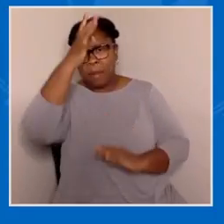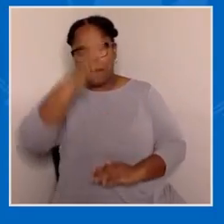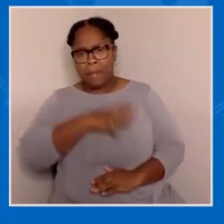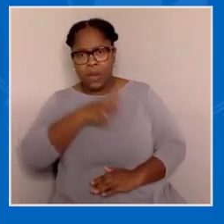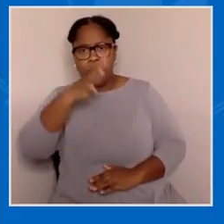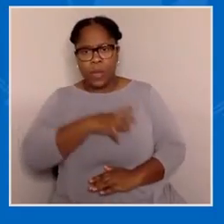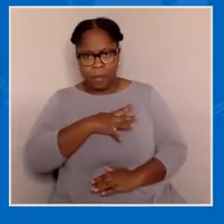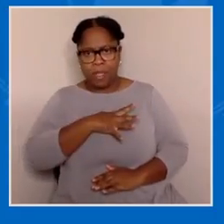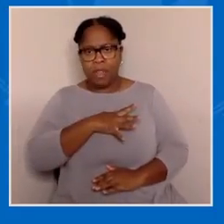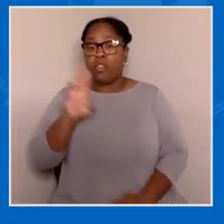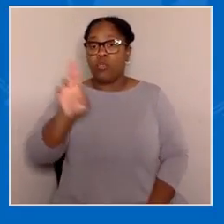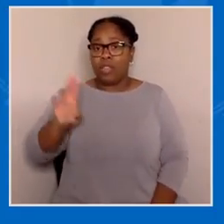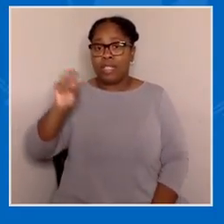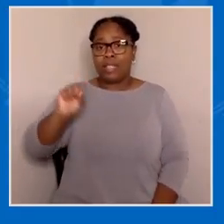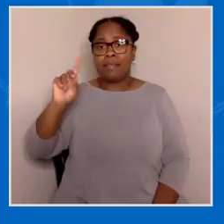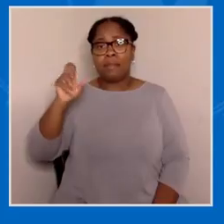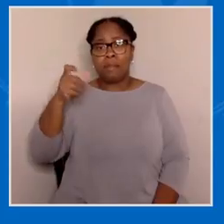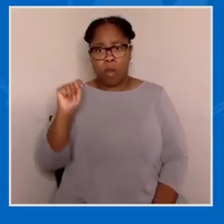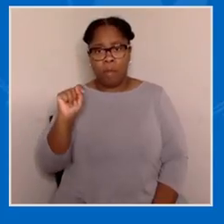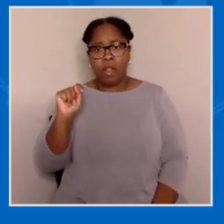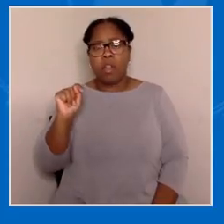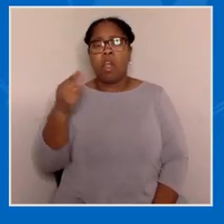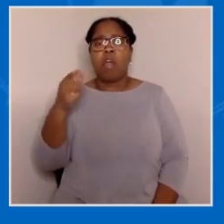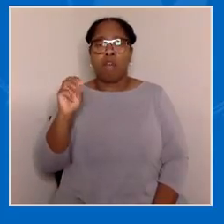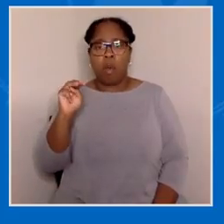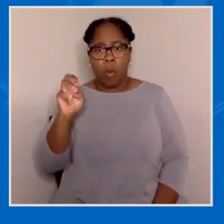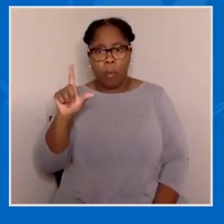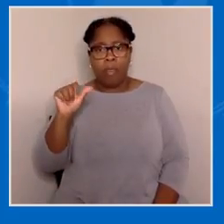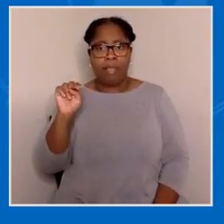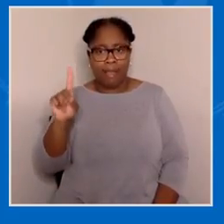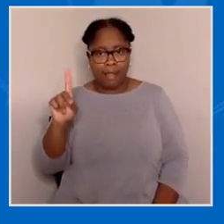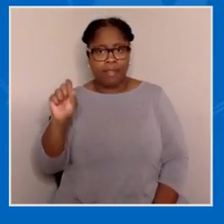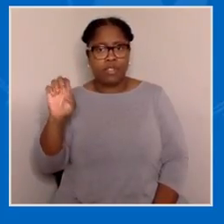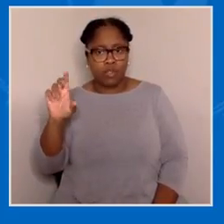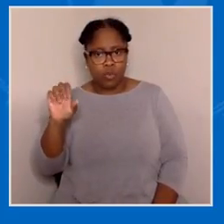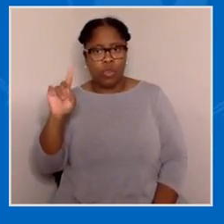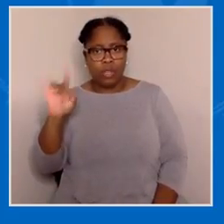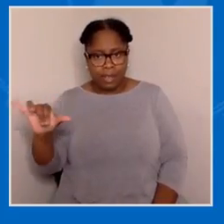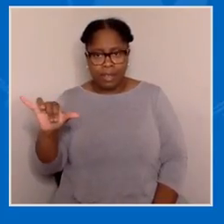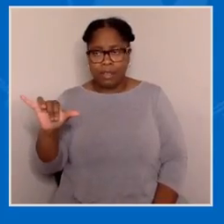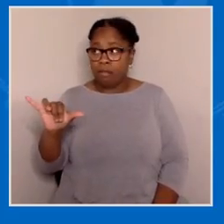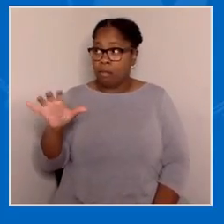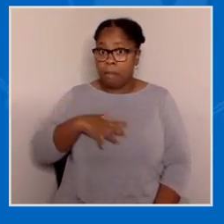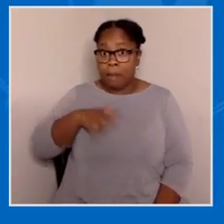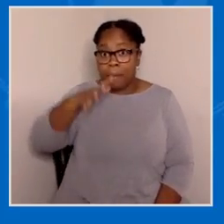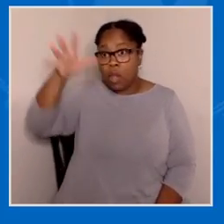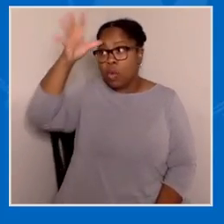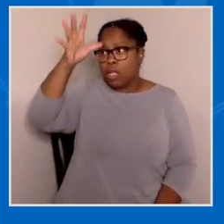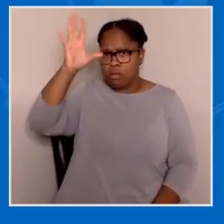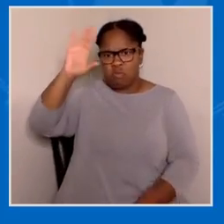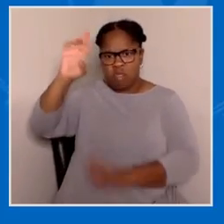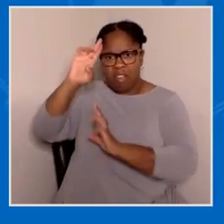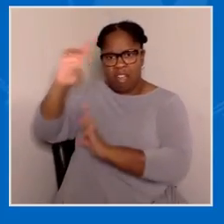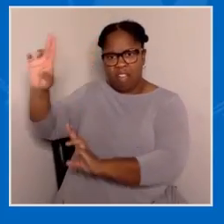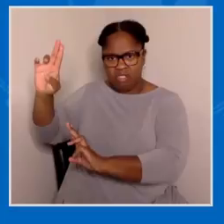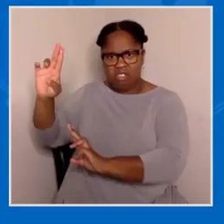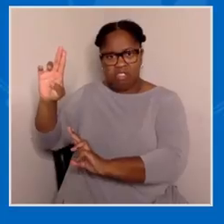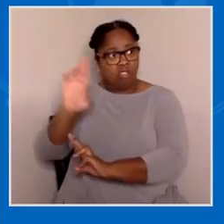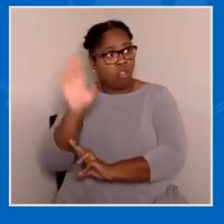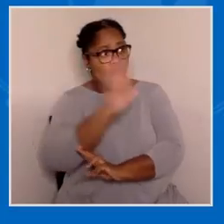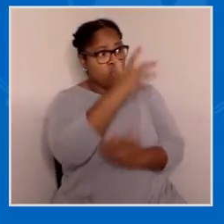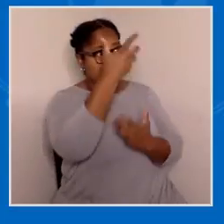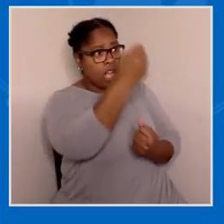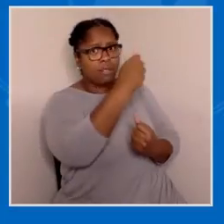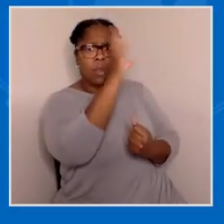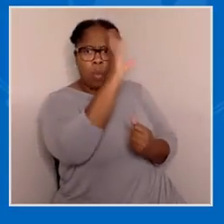of Homeland Security and to bring honor to my parents and to the trust you have placed in me to carry your vision for